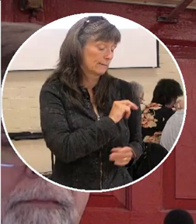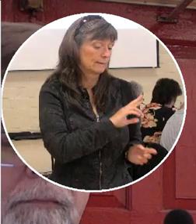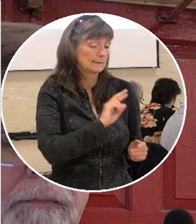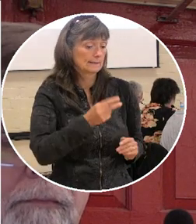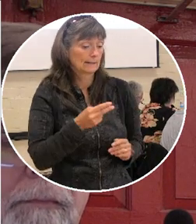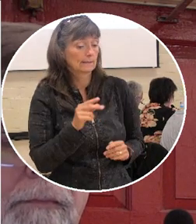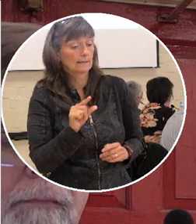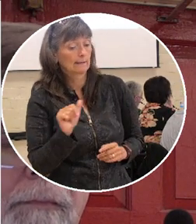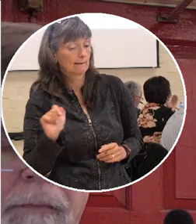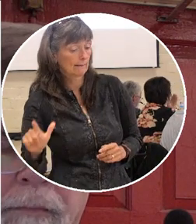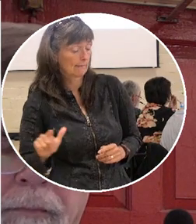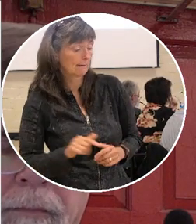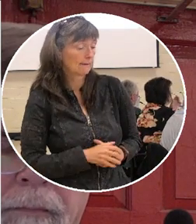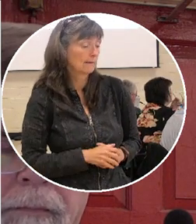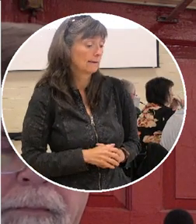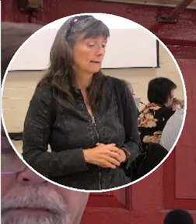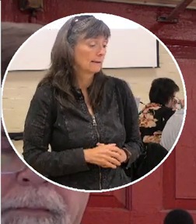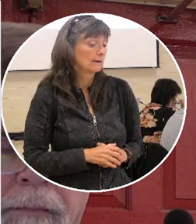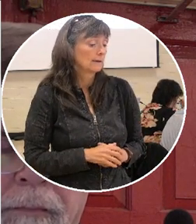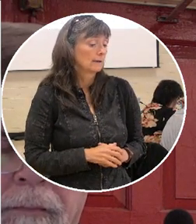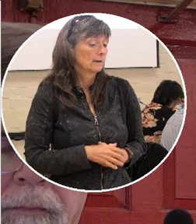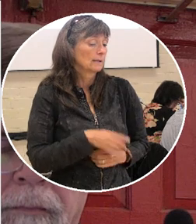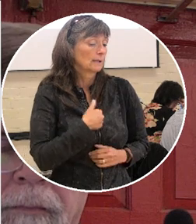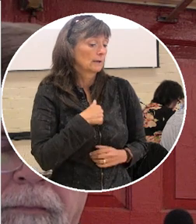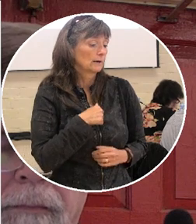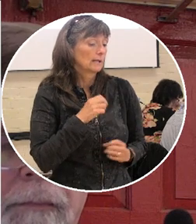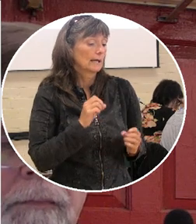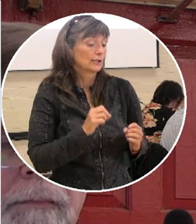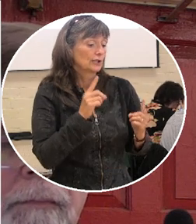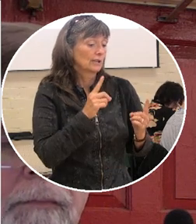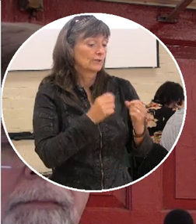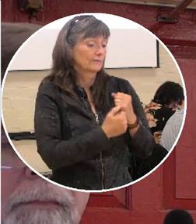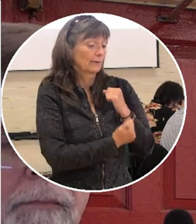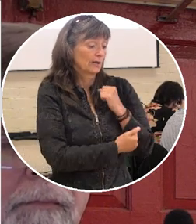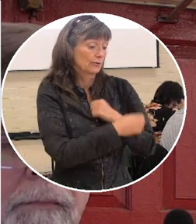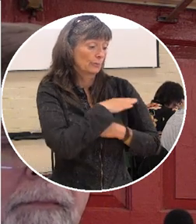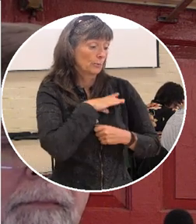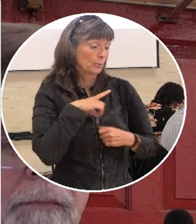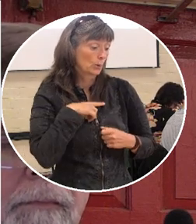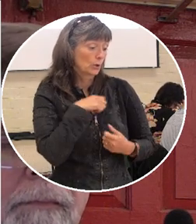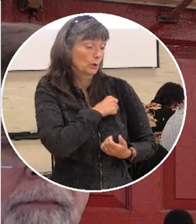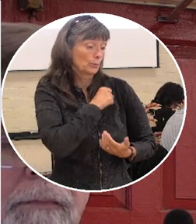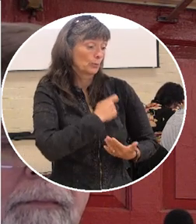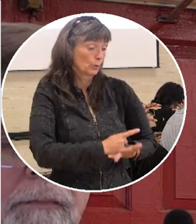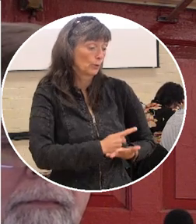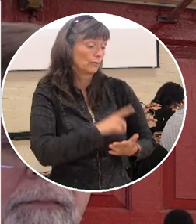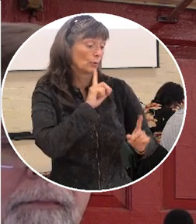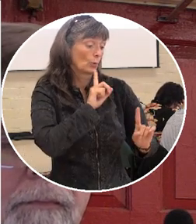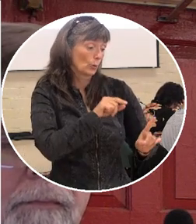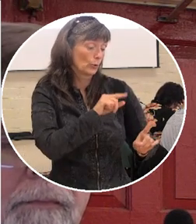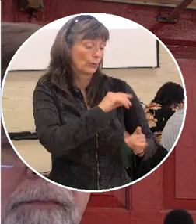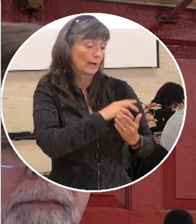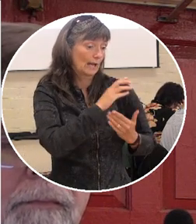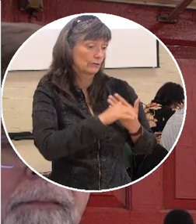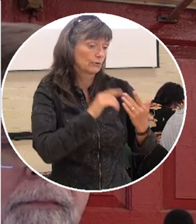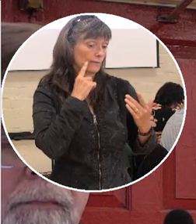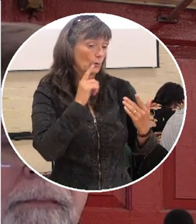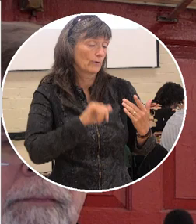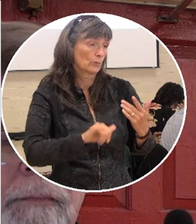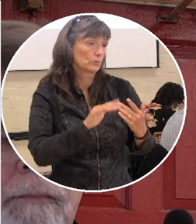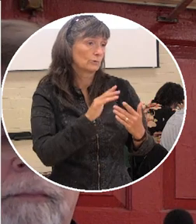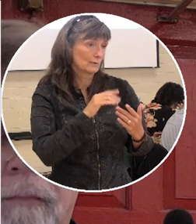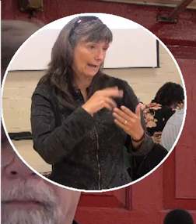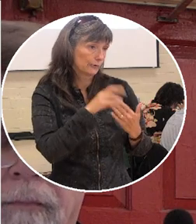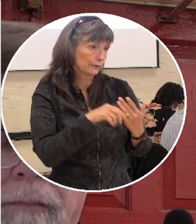Pamela Gill, that the Newfoundland Labrador Education Foundation Board approved the ordering process for the NLEF